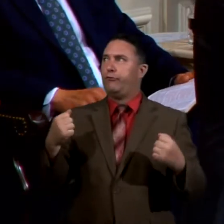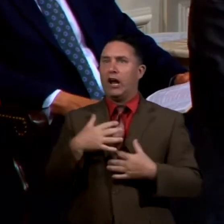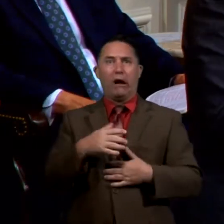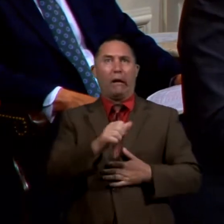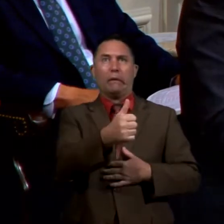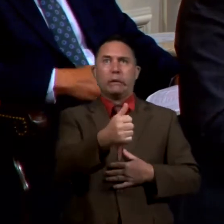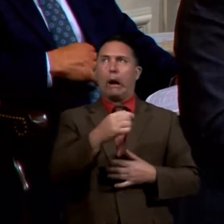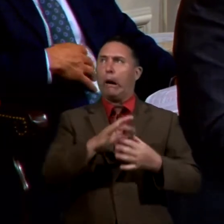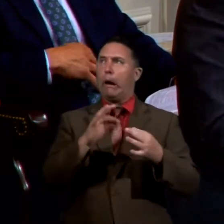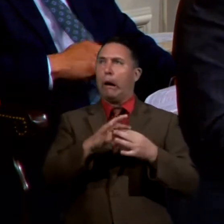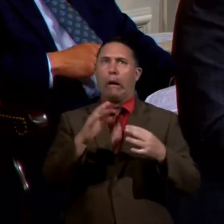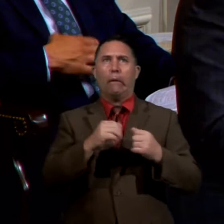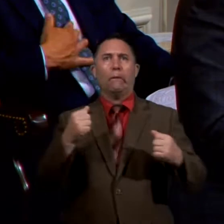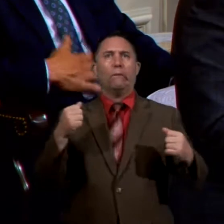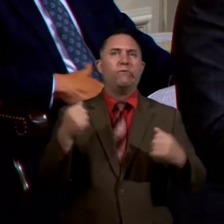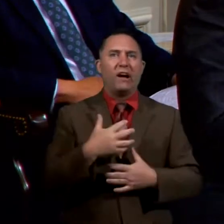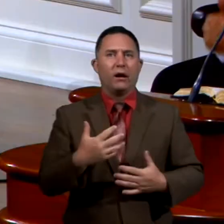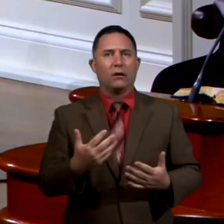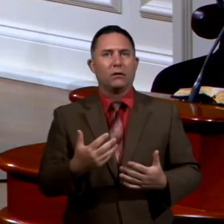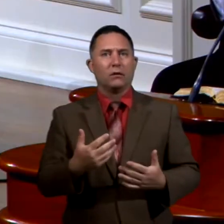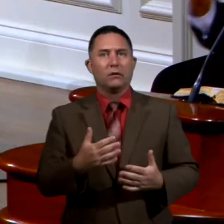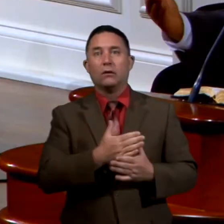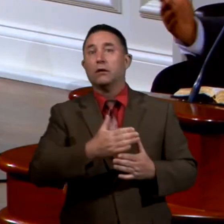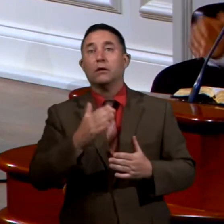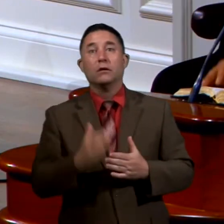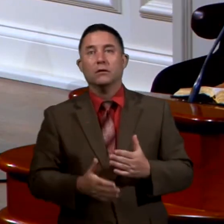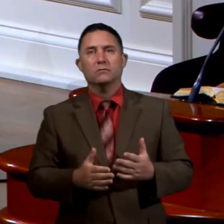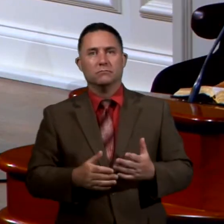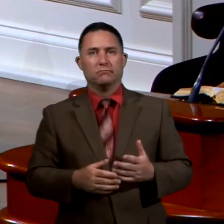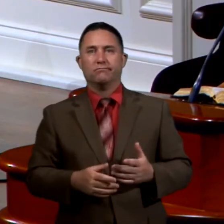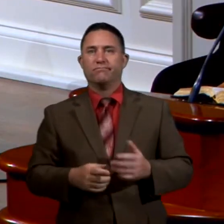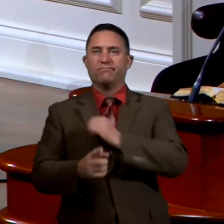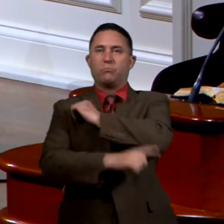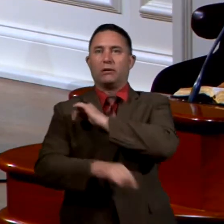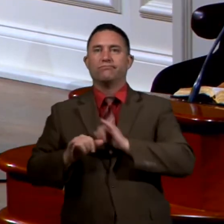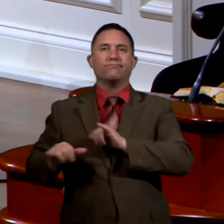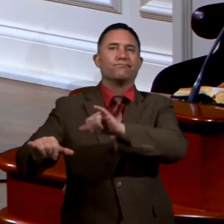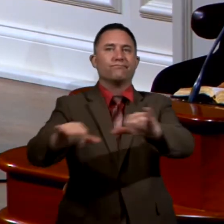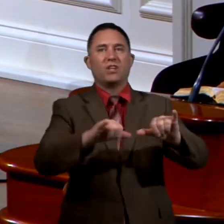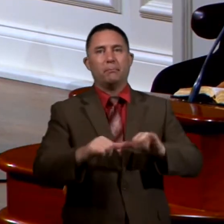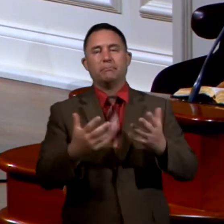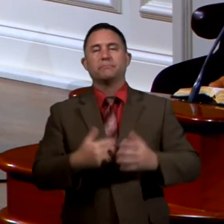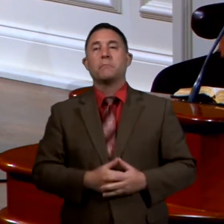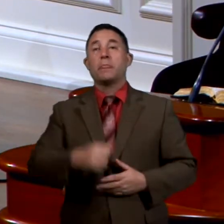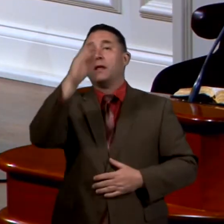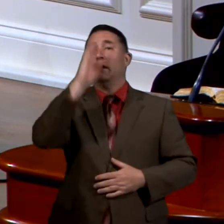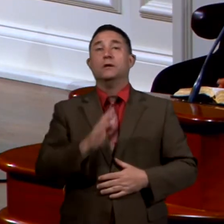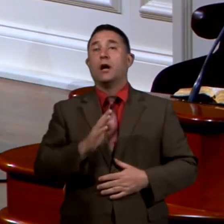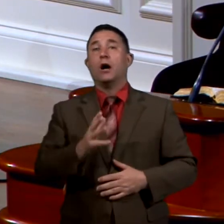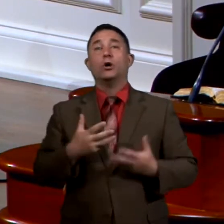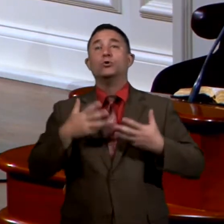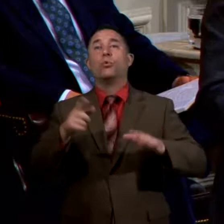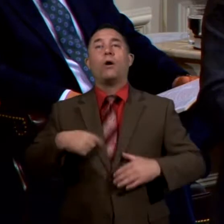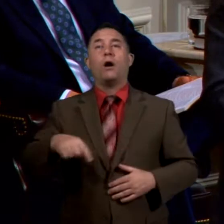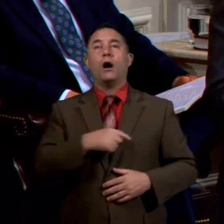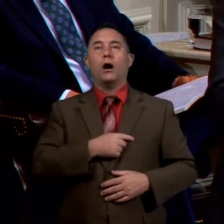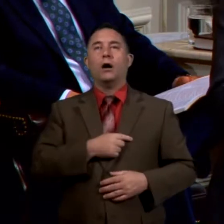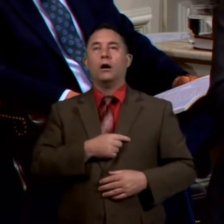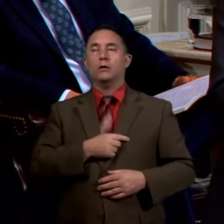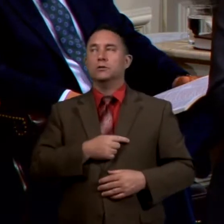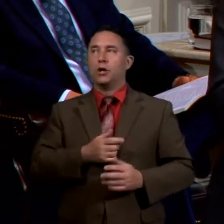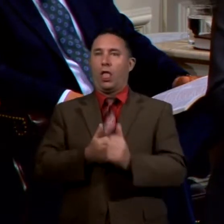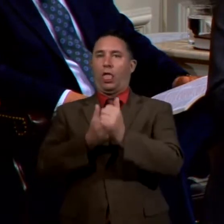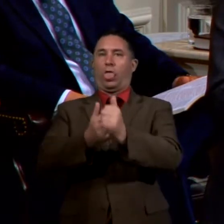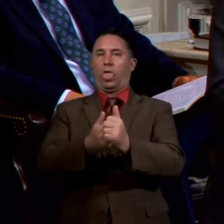everyone. And the consequences came to everyone. God does not want us to be governed by